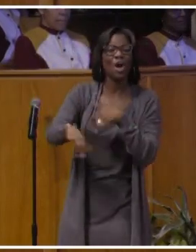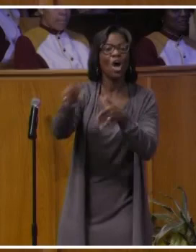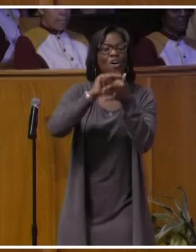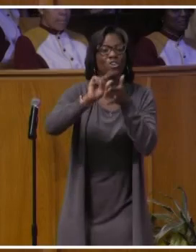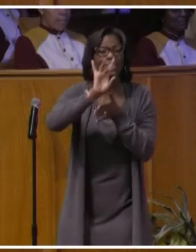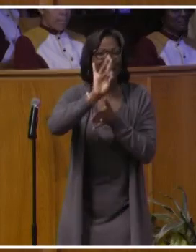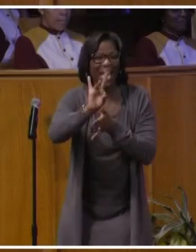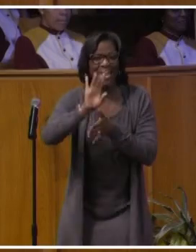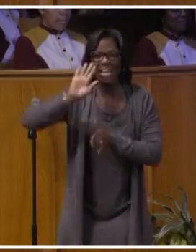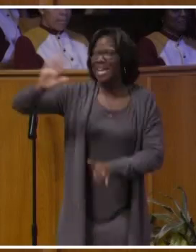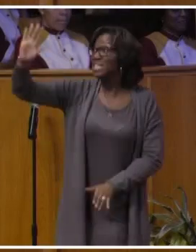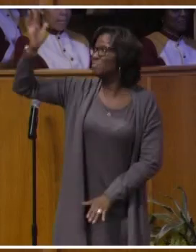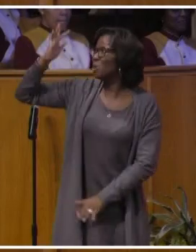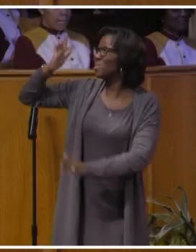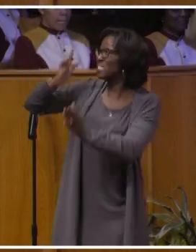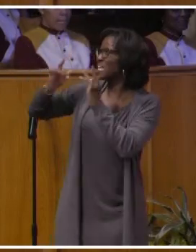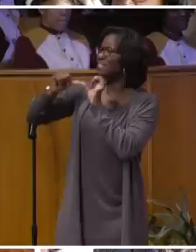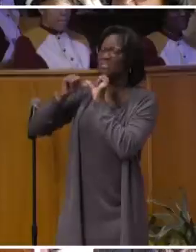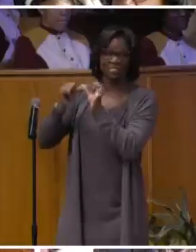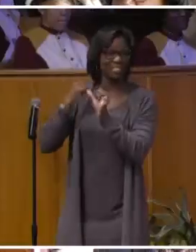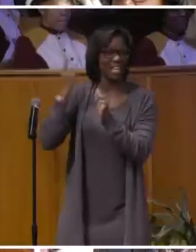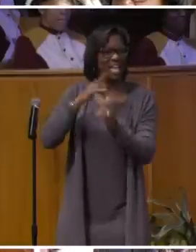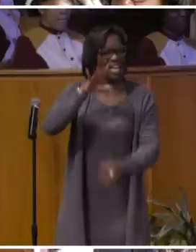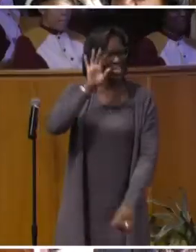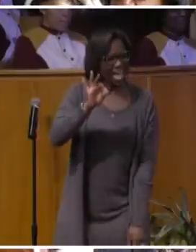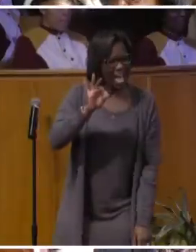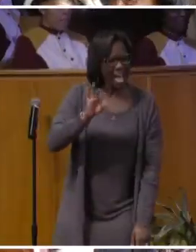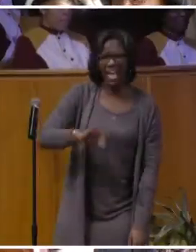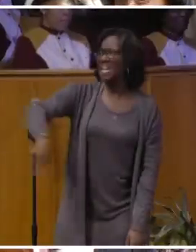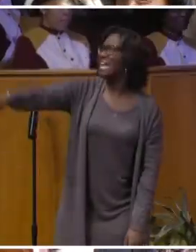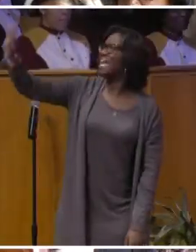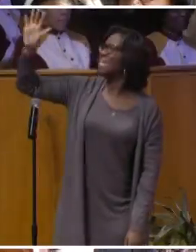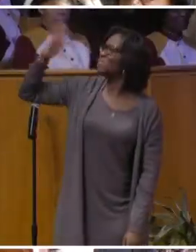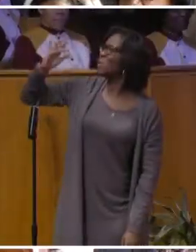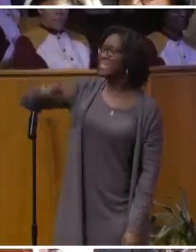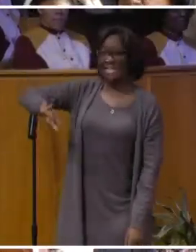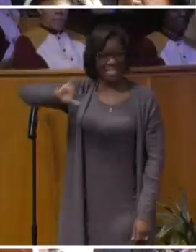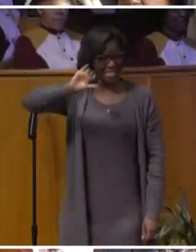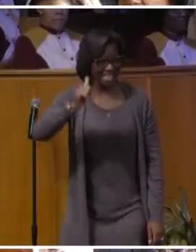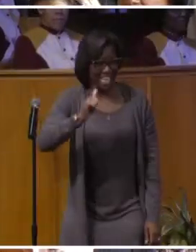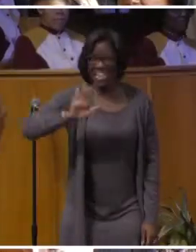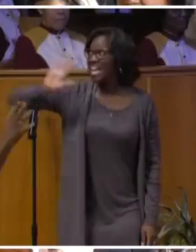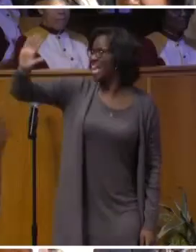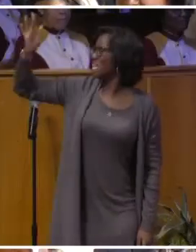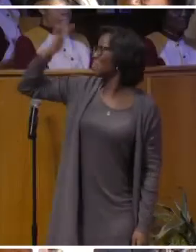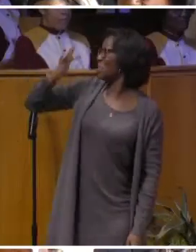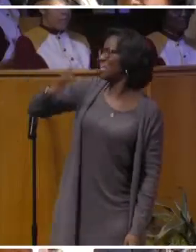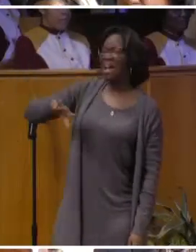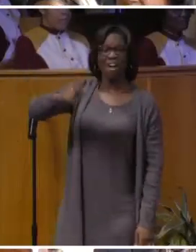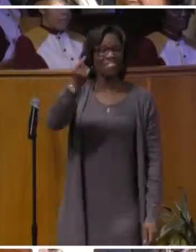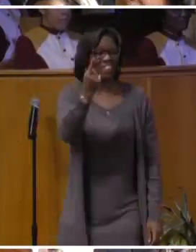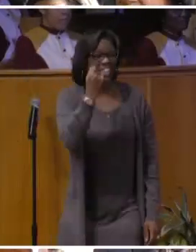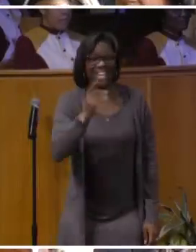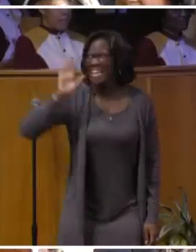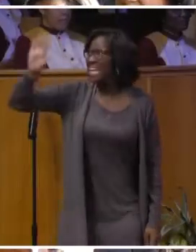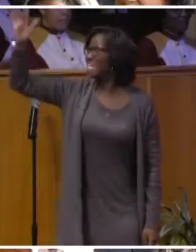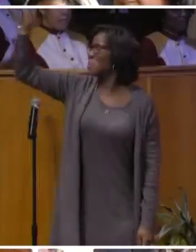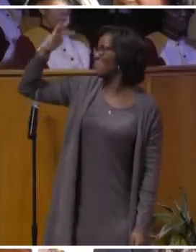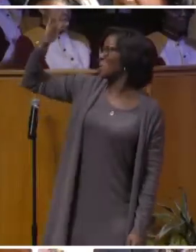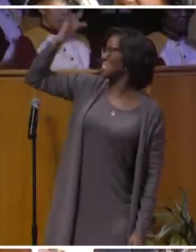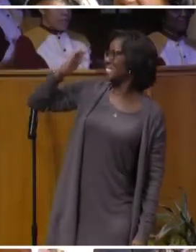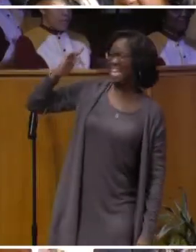8, His mercy endures. Verse 9, His mercy. Verse 10, His mercy. Verse 11,